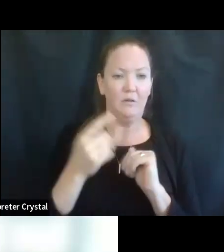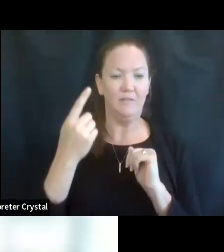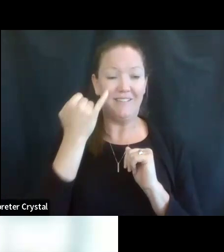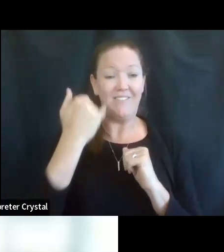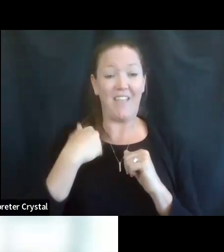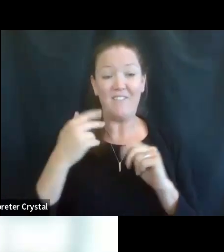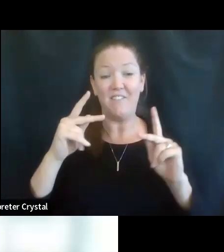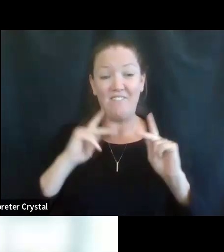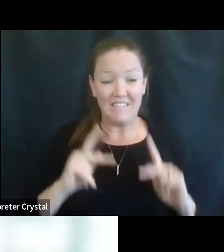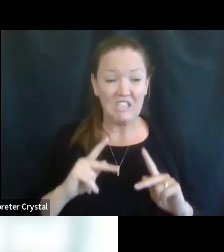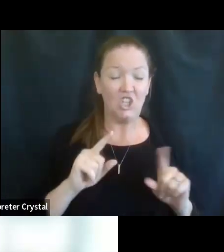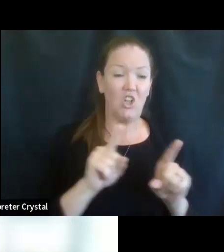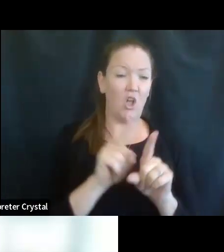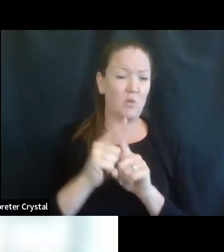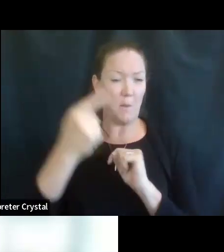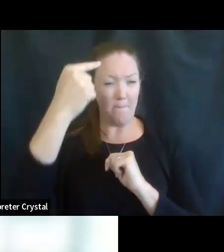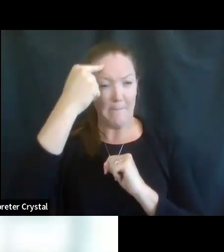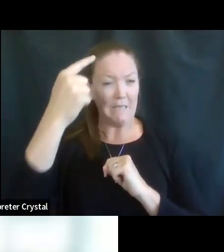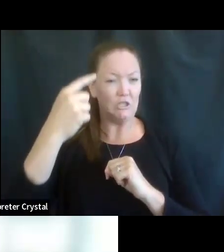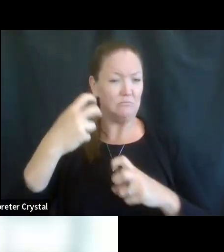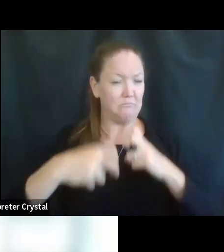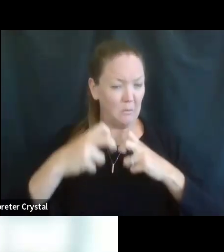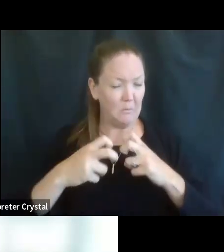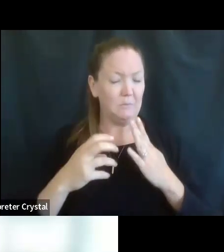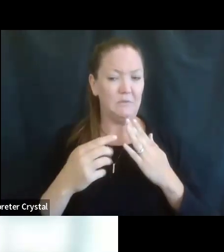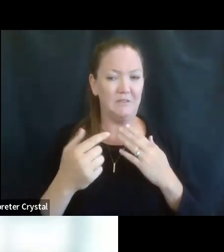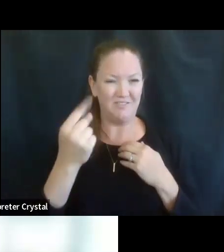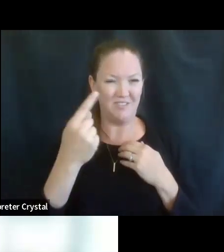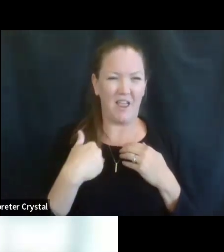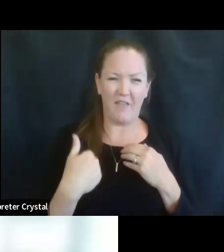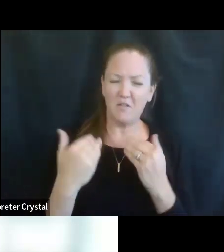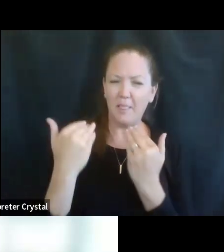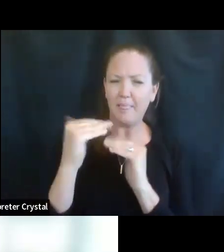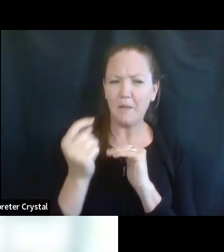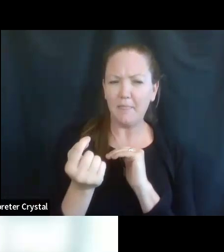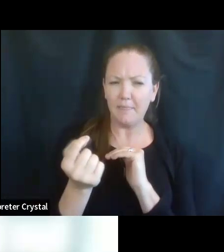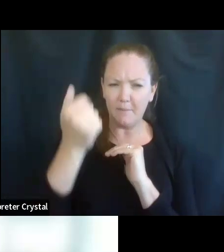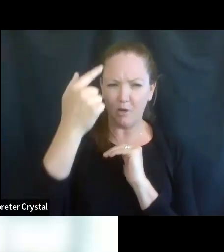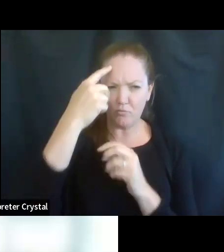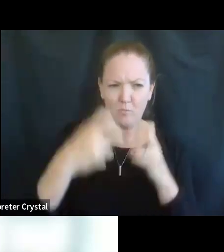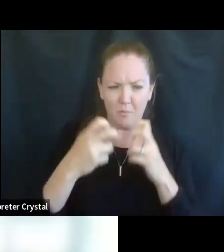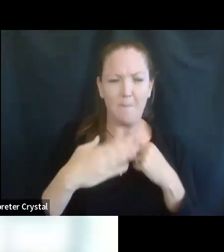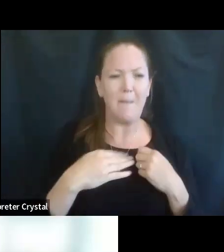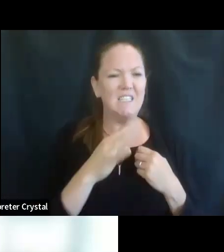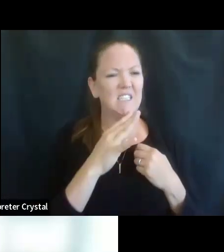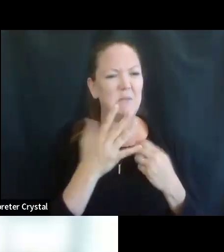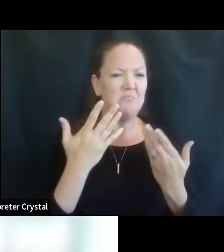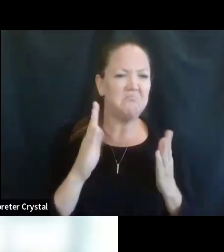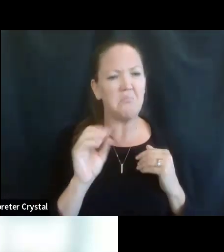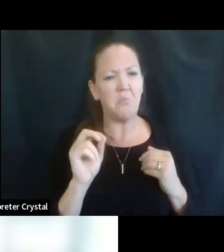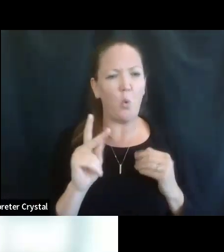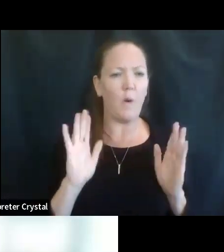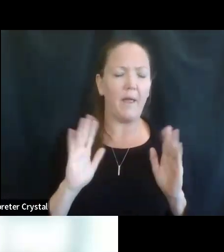and mental problems. I have some limited cognitive problems. My speech is generally okay, but